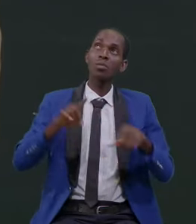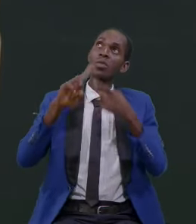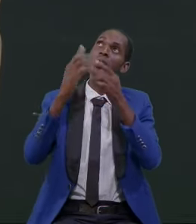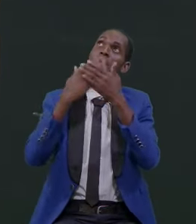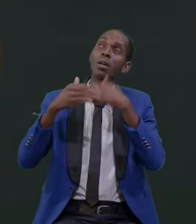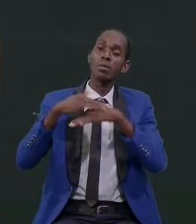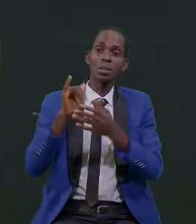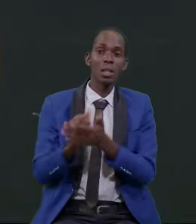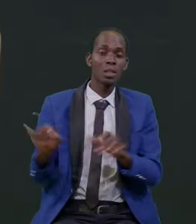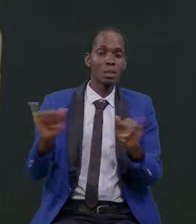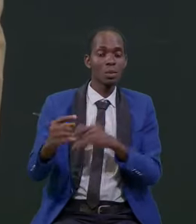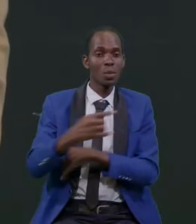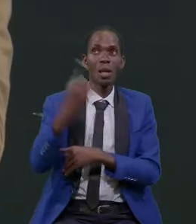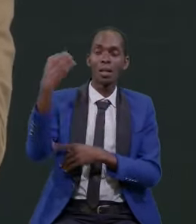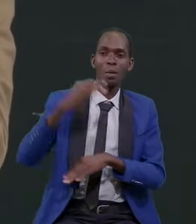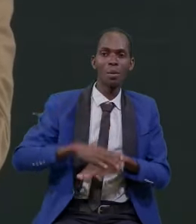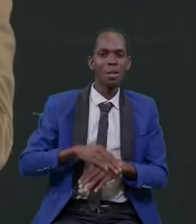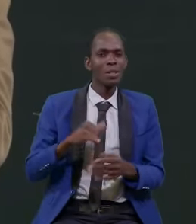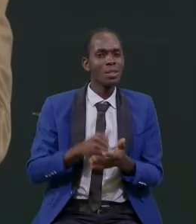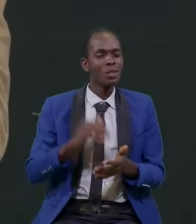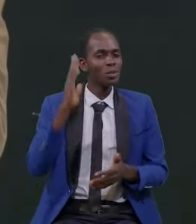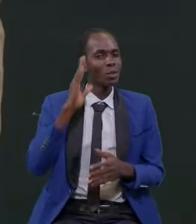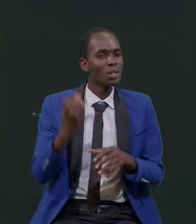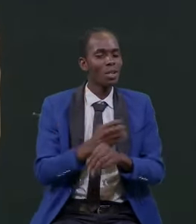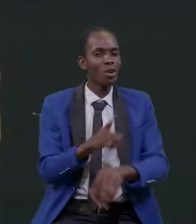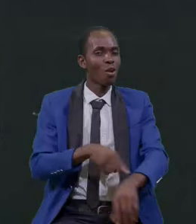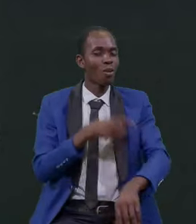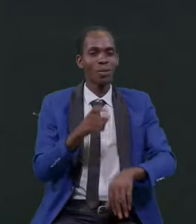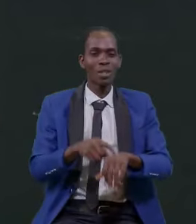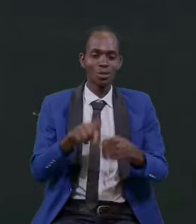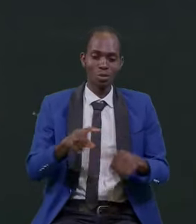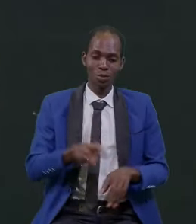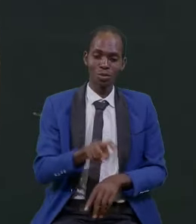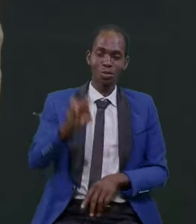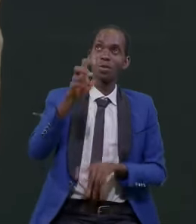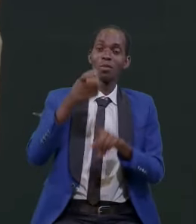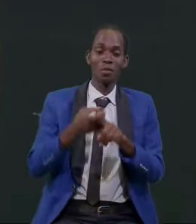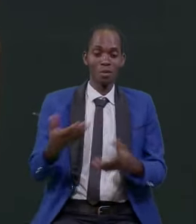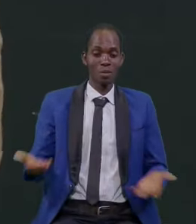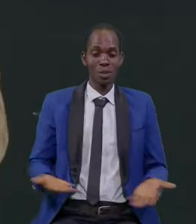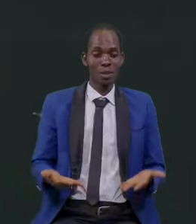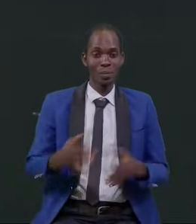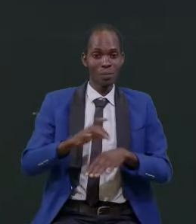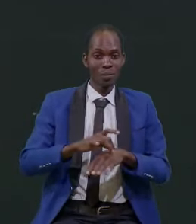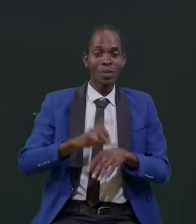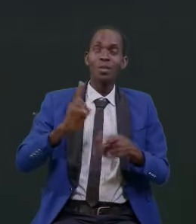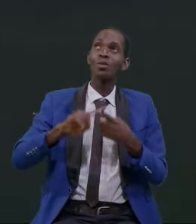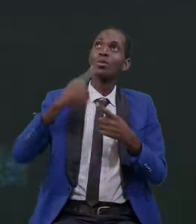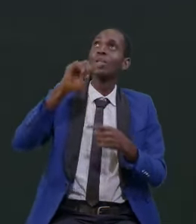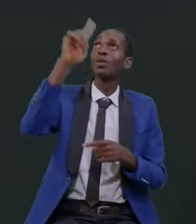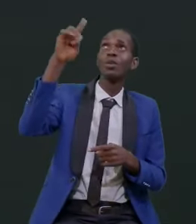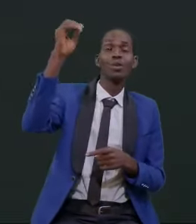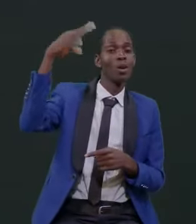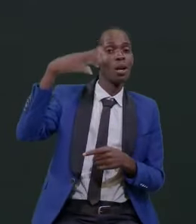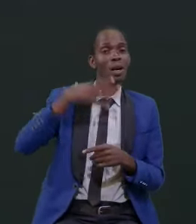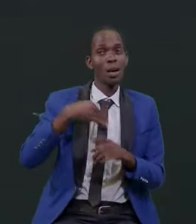take a long time traveling from the earth to heaven, to the sun, and then from the sun to heaven. And one day it just